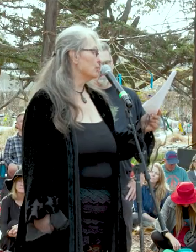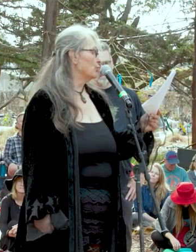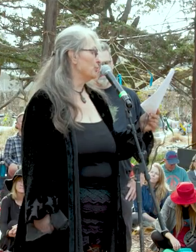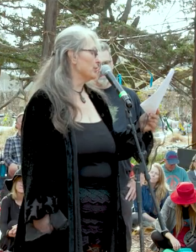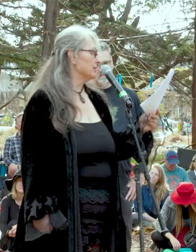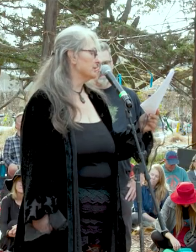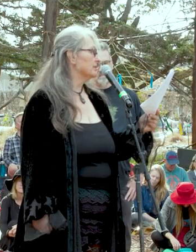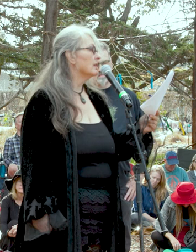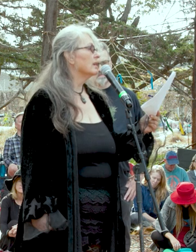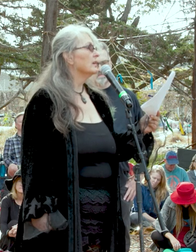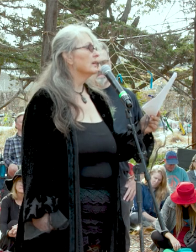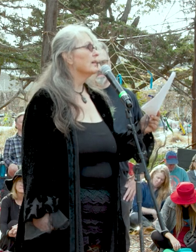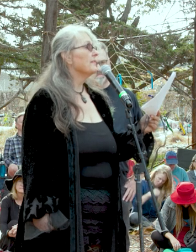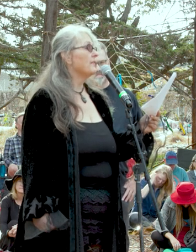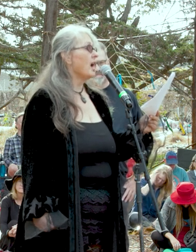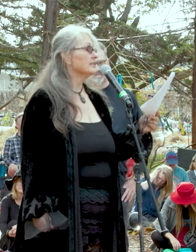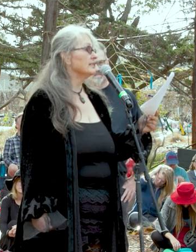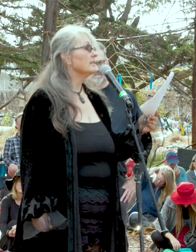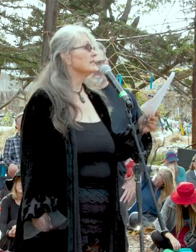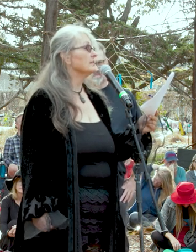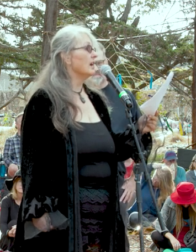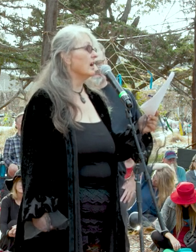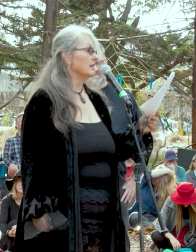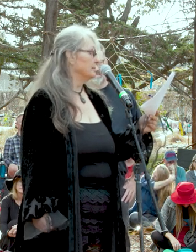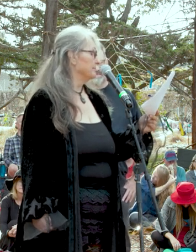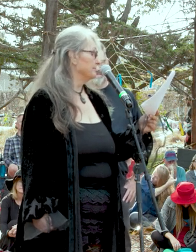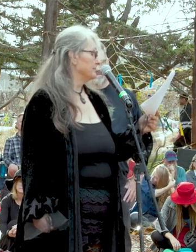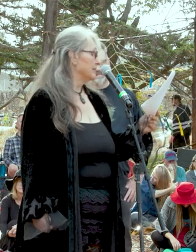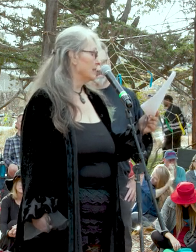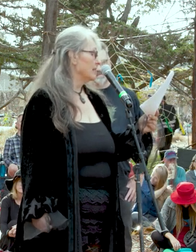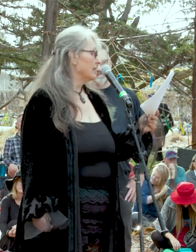Florence Rupert, Foxy the dog,